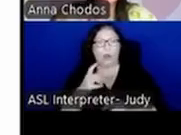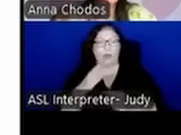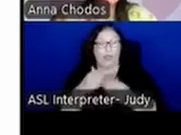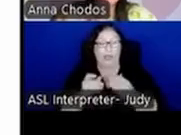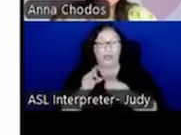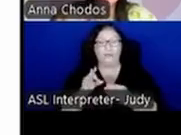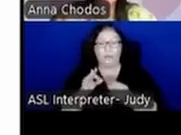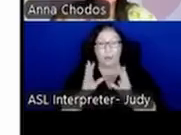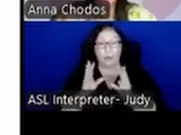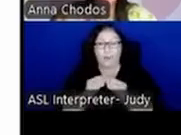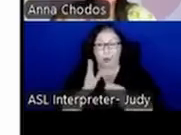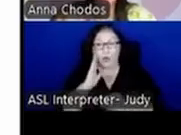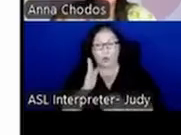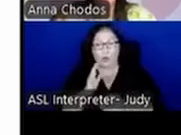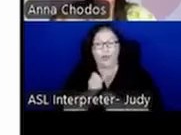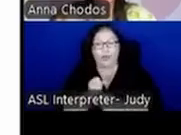our website,